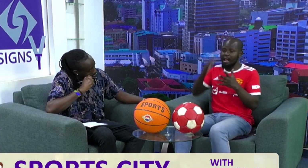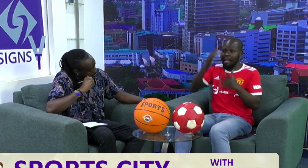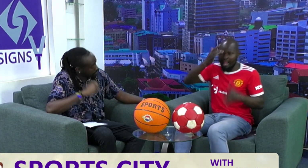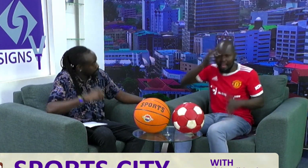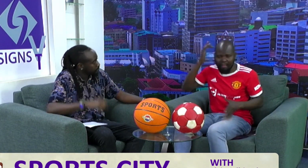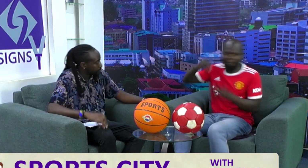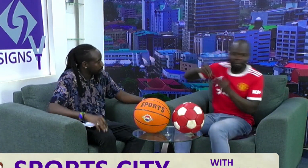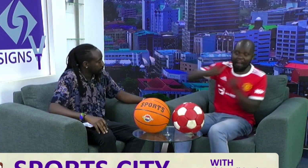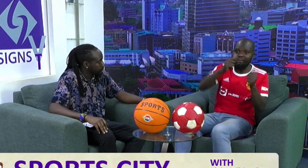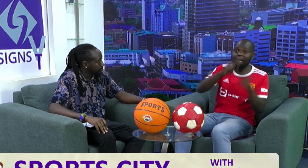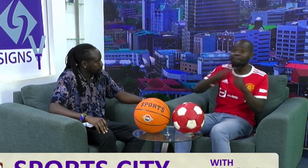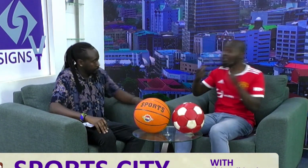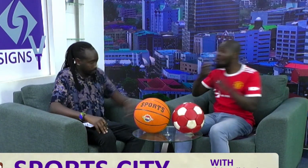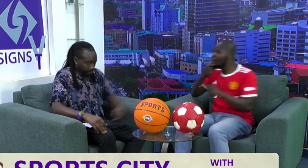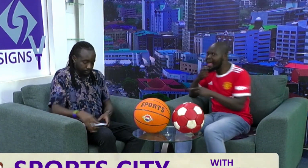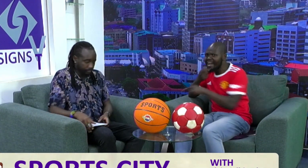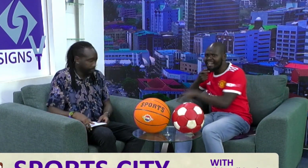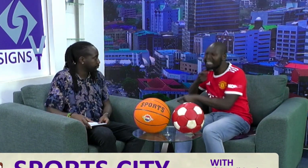Maybe